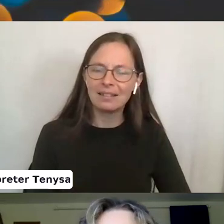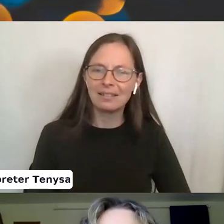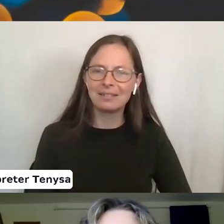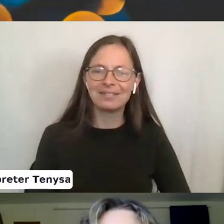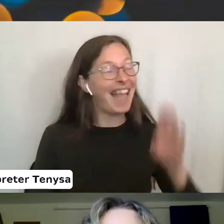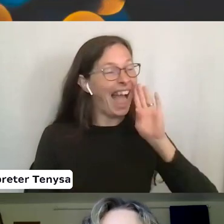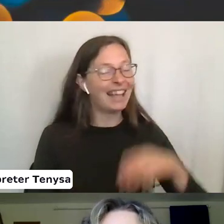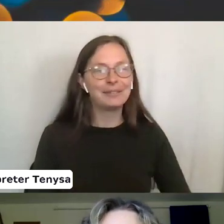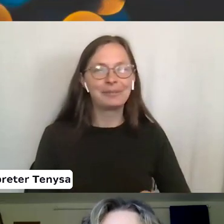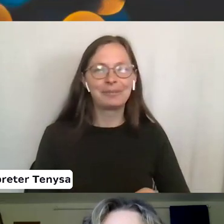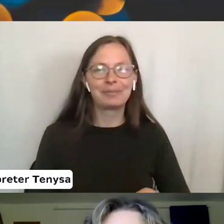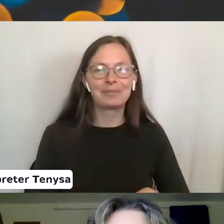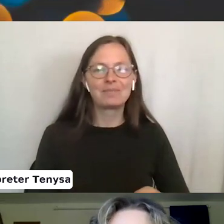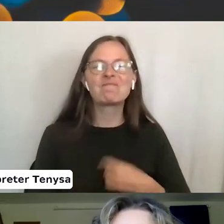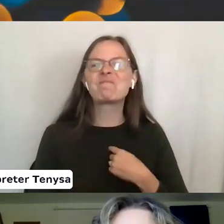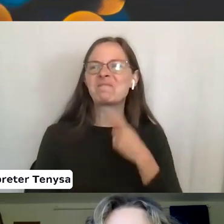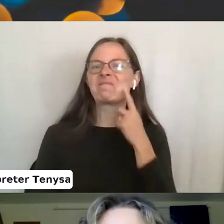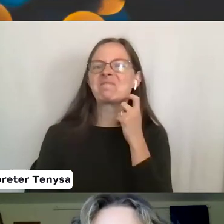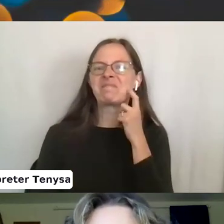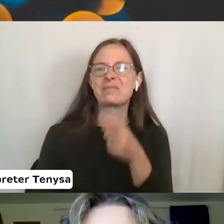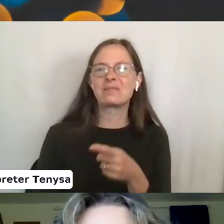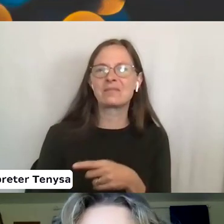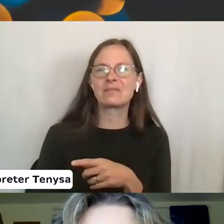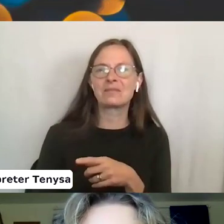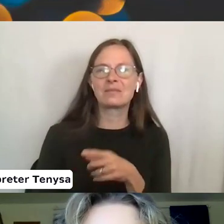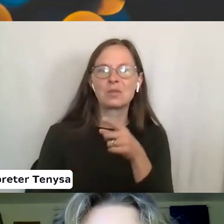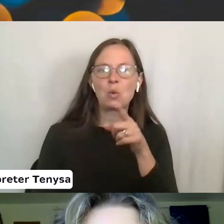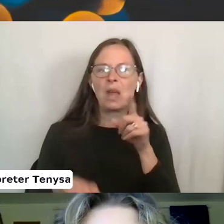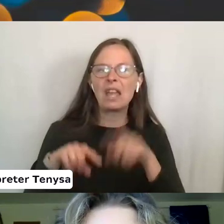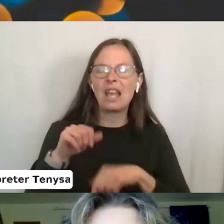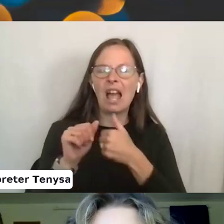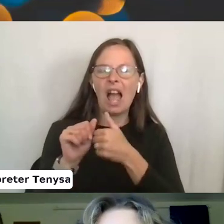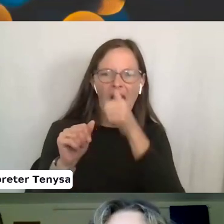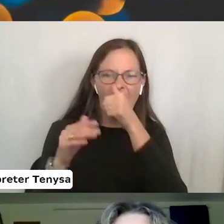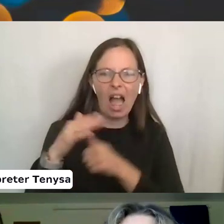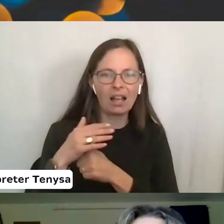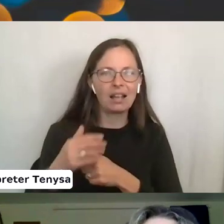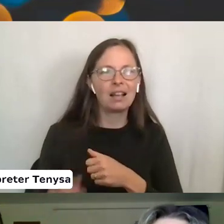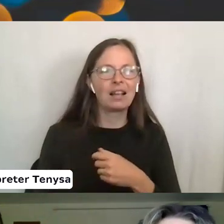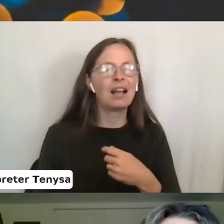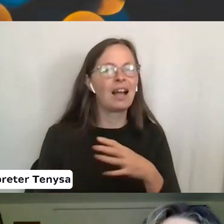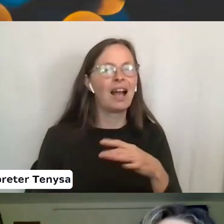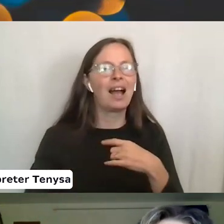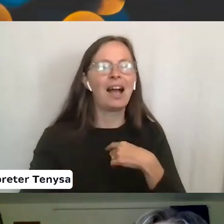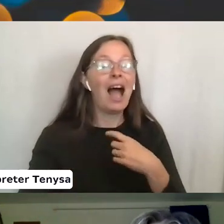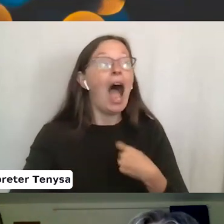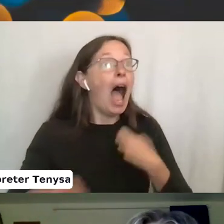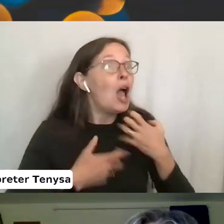Oh, I should have known. You can't hide behind your I was full trying name. I was trying to